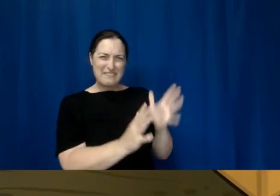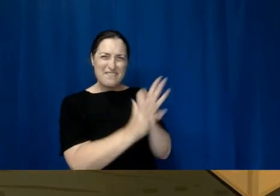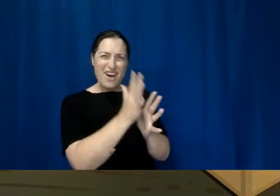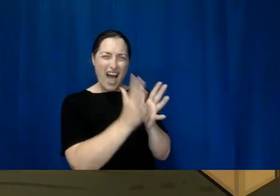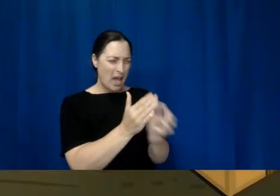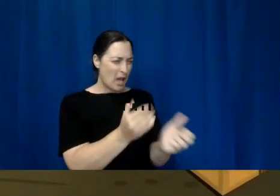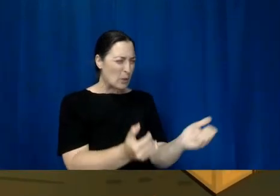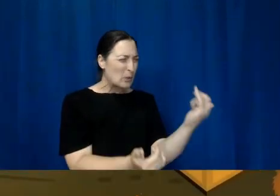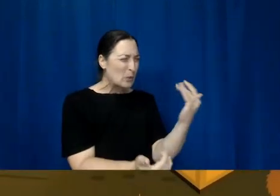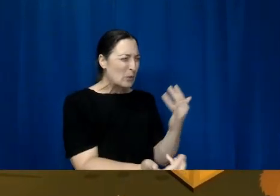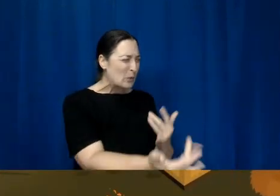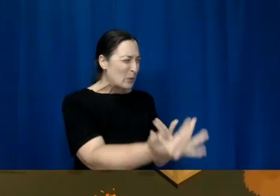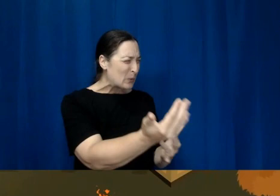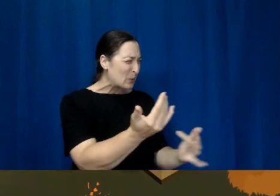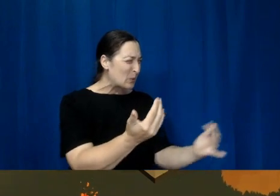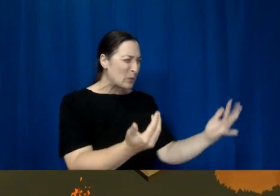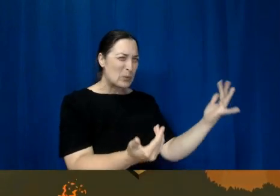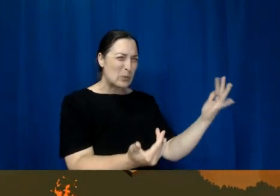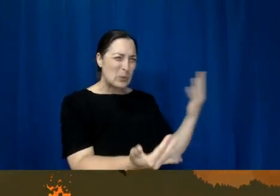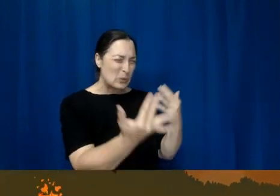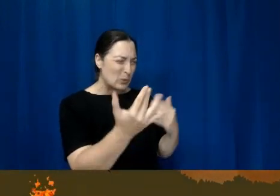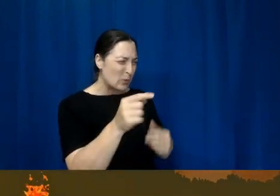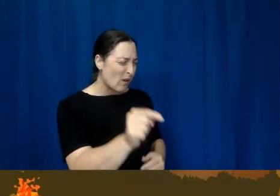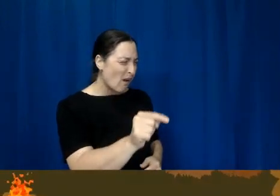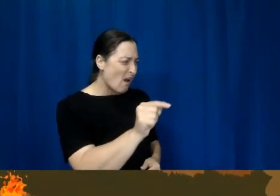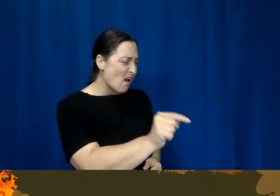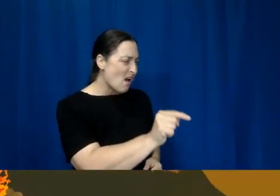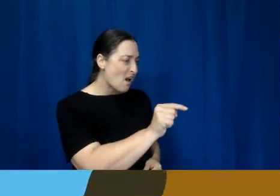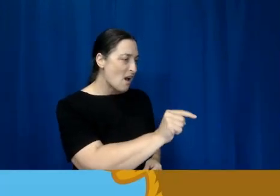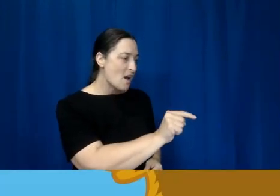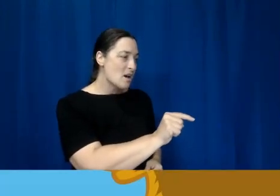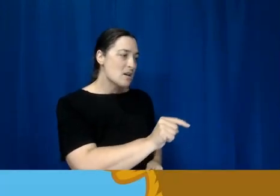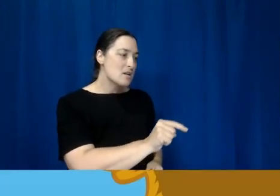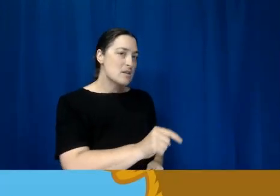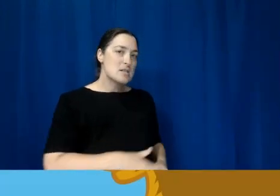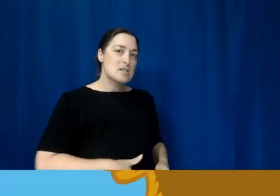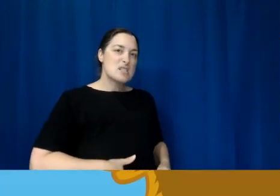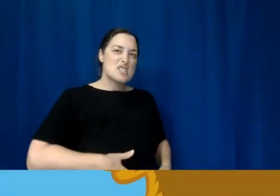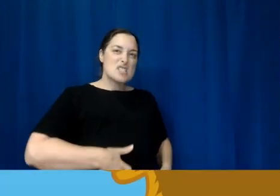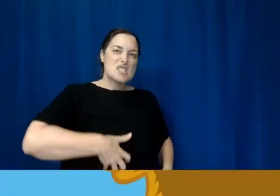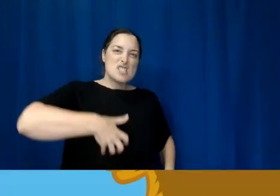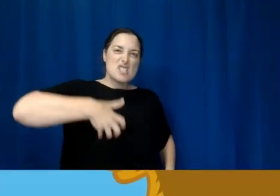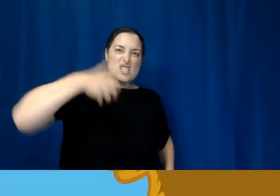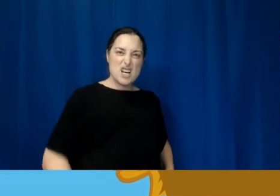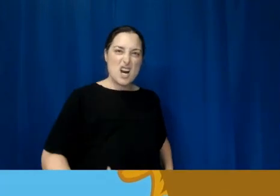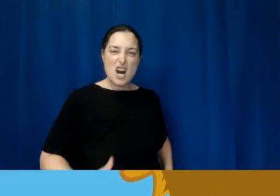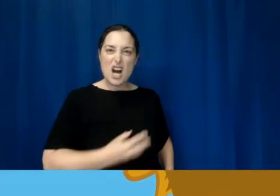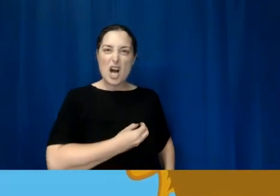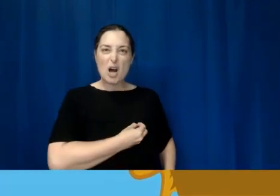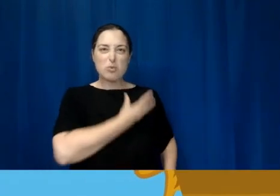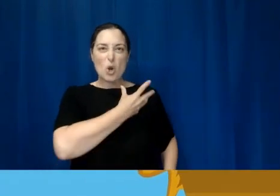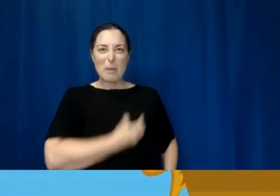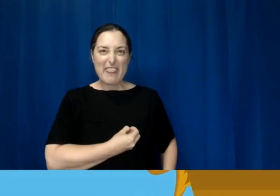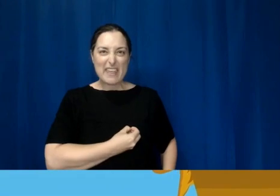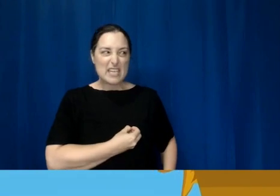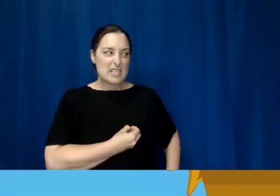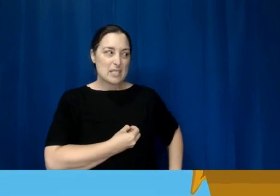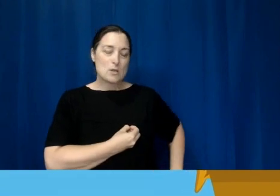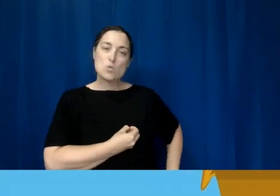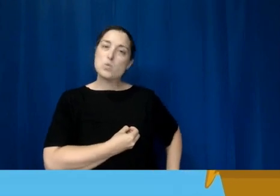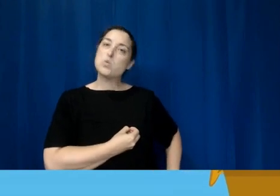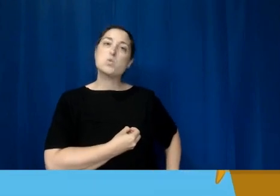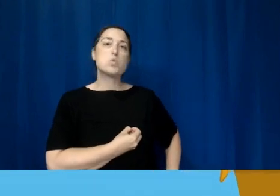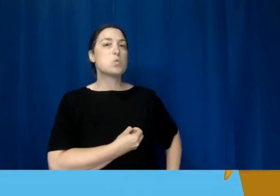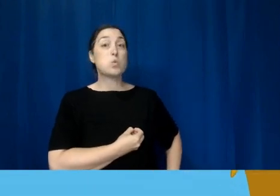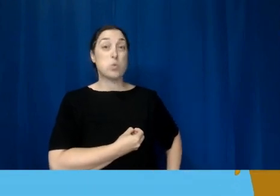lights of campfires from his high seat on Mount Olympus. He became infuriated at Prometheus for betraying him, so Zeus devised a